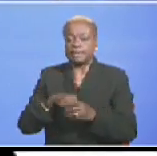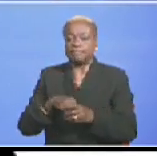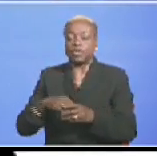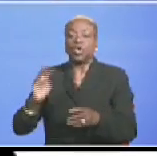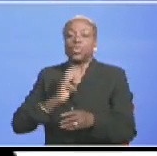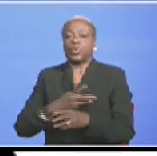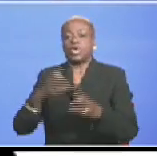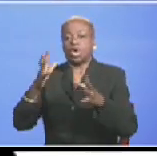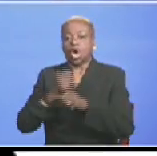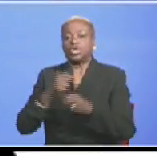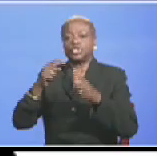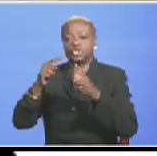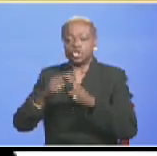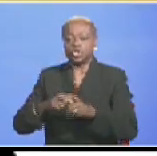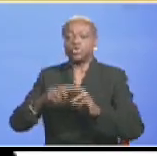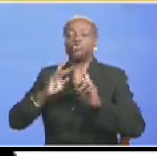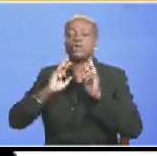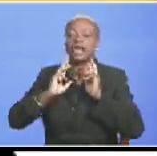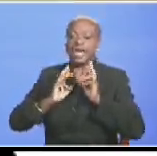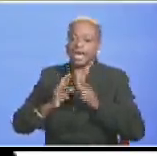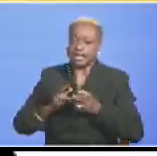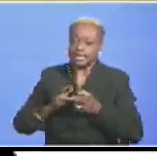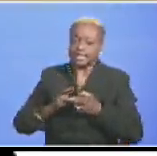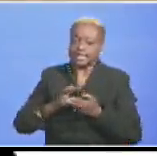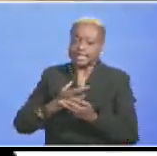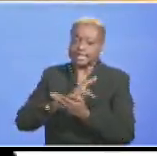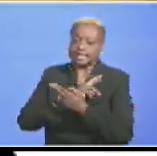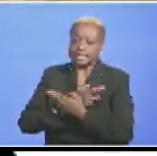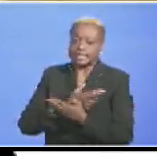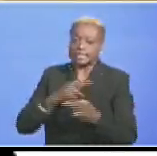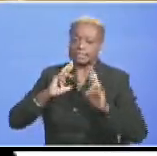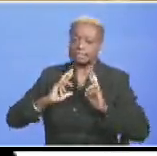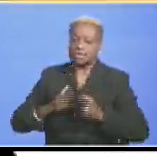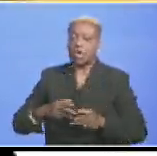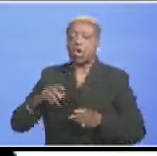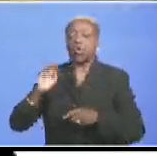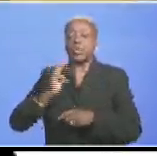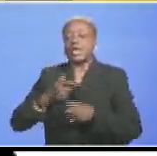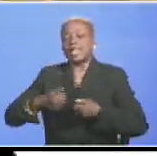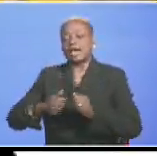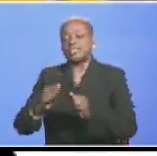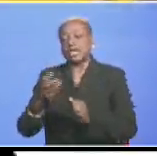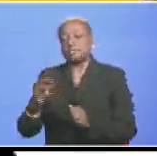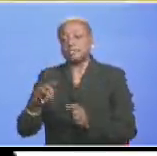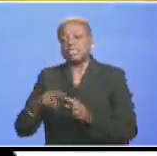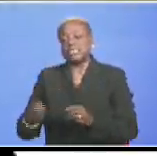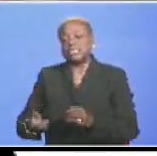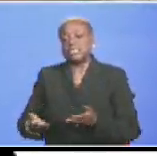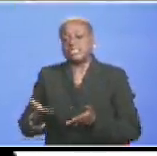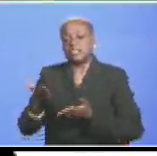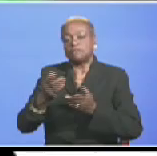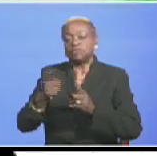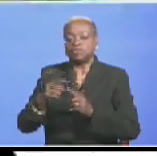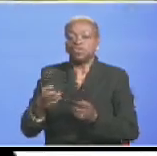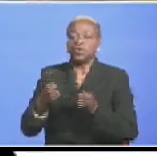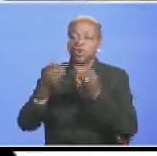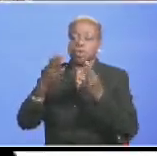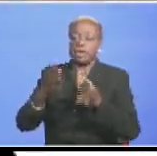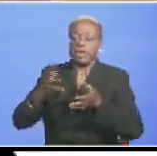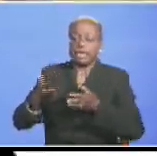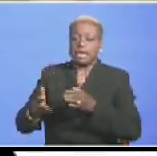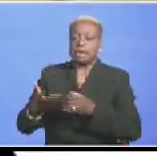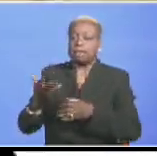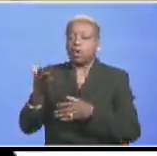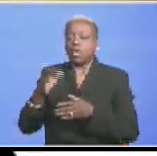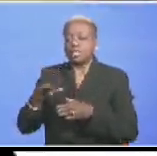got too relaxed. We allowed them to serve too many balls. And then we caught ourselves. We found ourselves in a dog